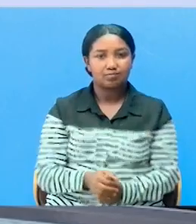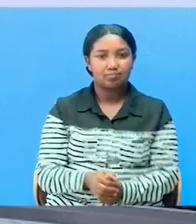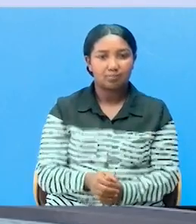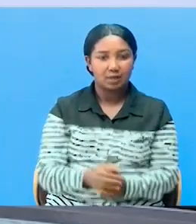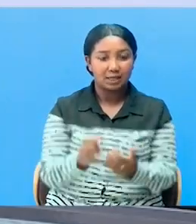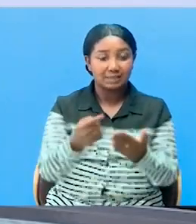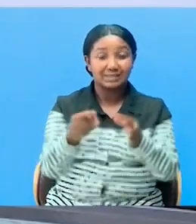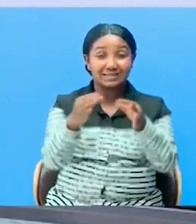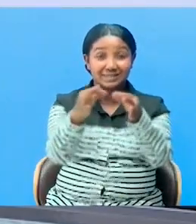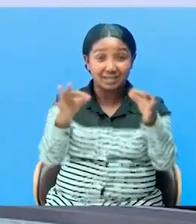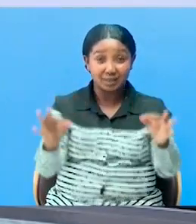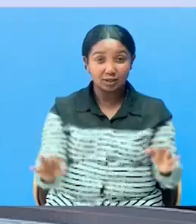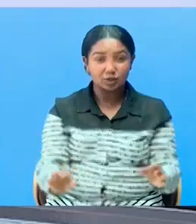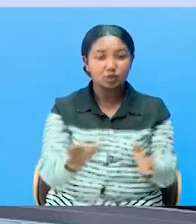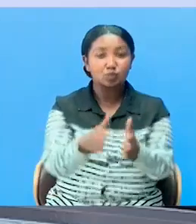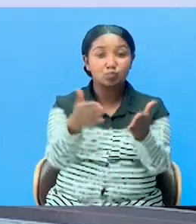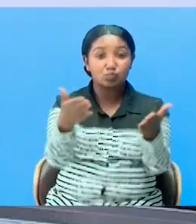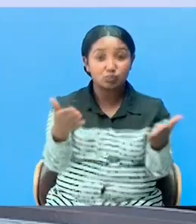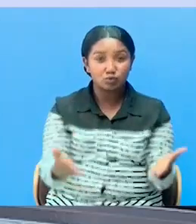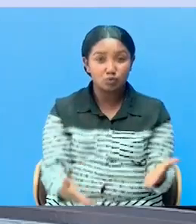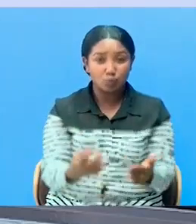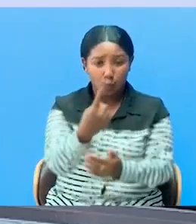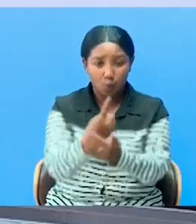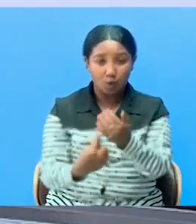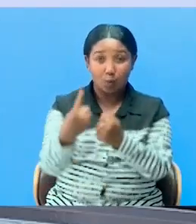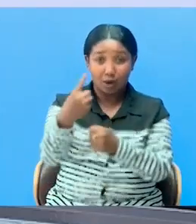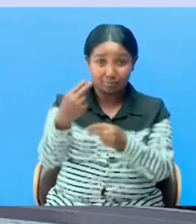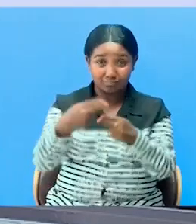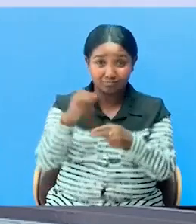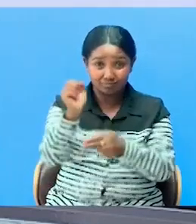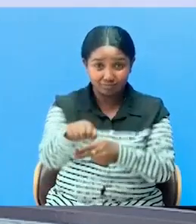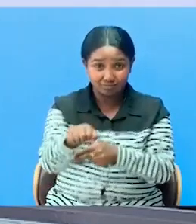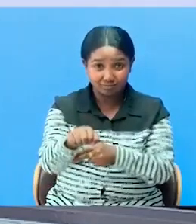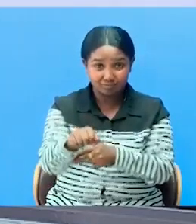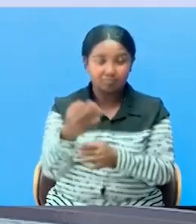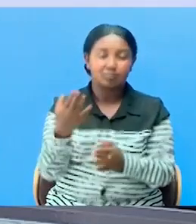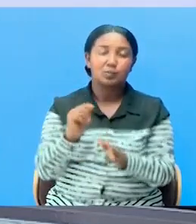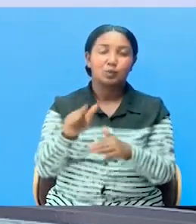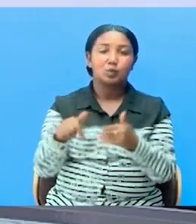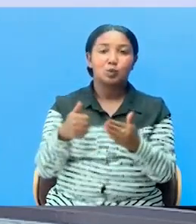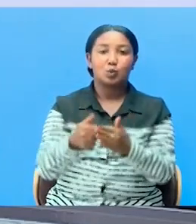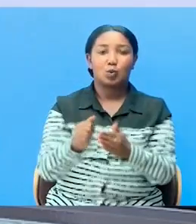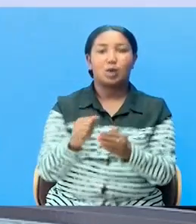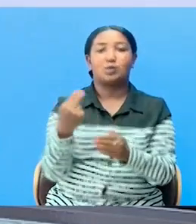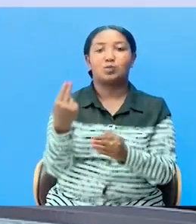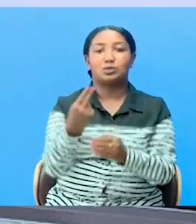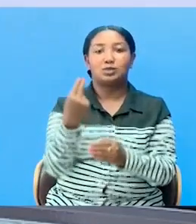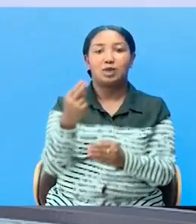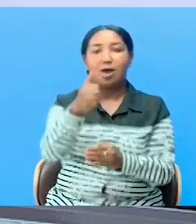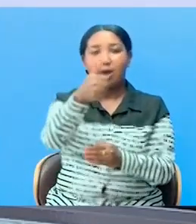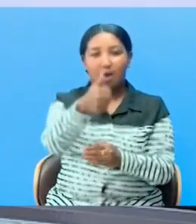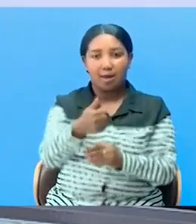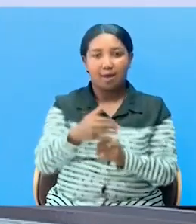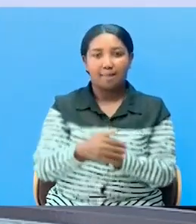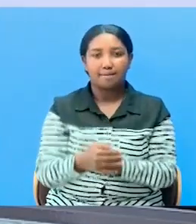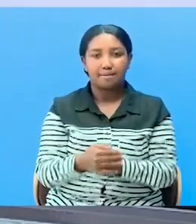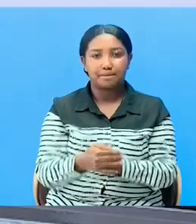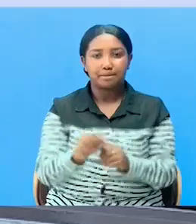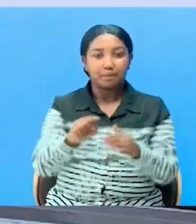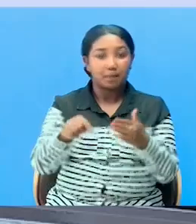In this sentence, book is mentioned only for what? The first time. So we can use what? A.